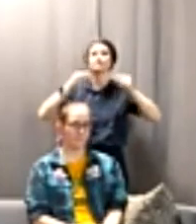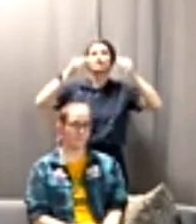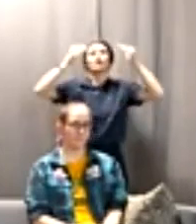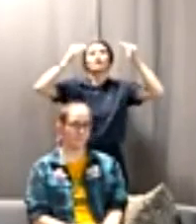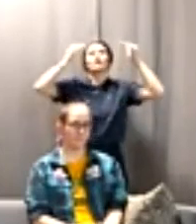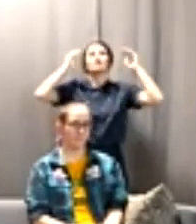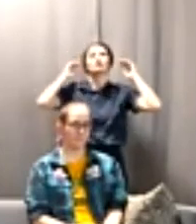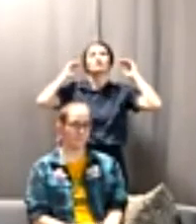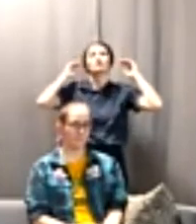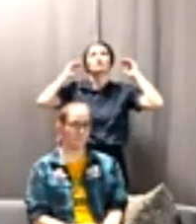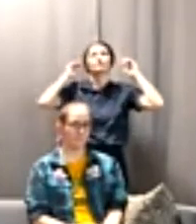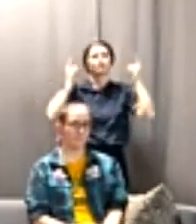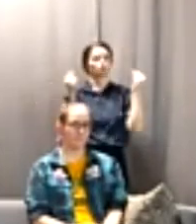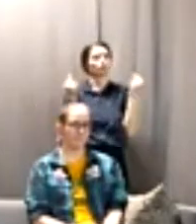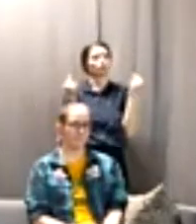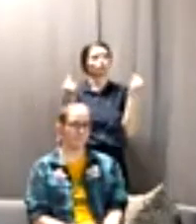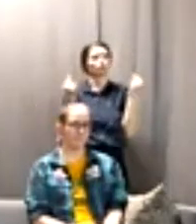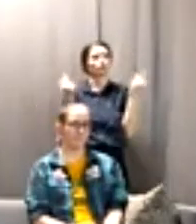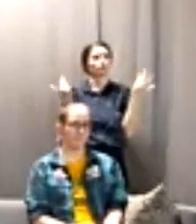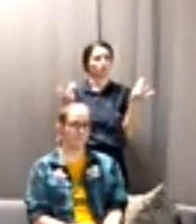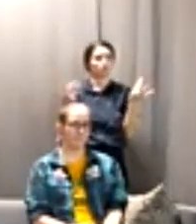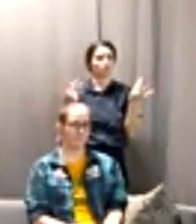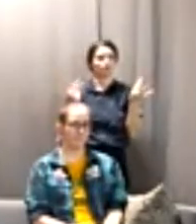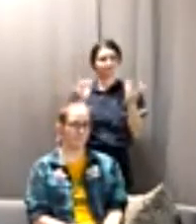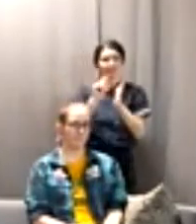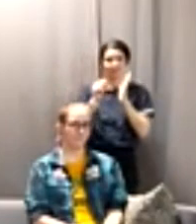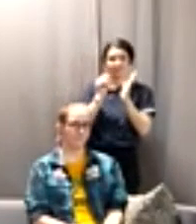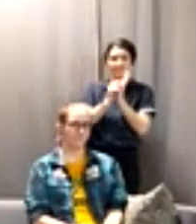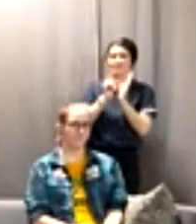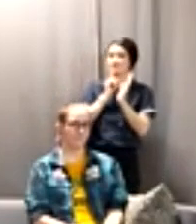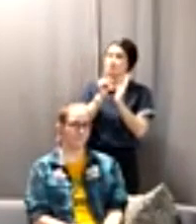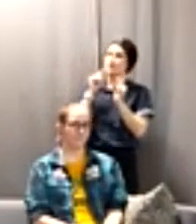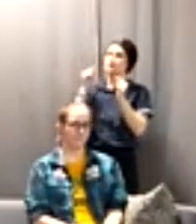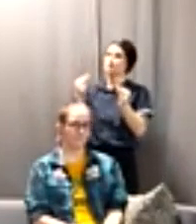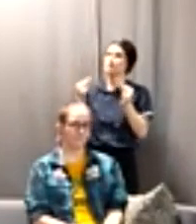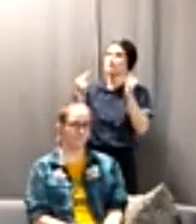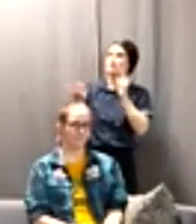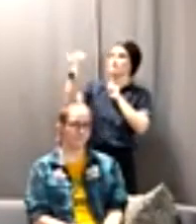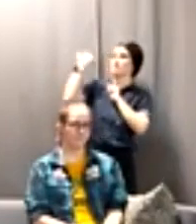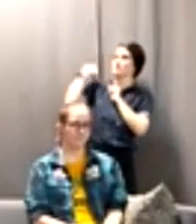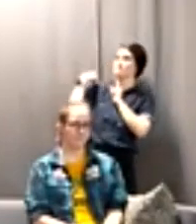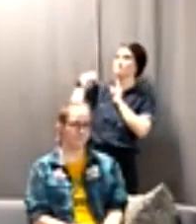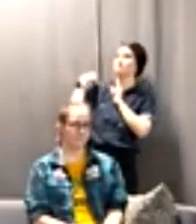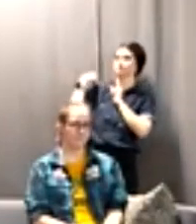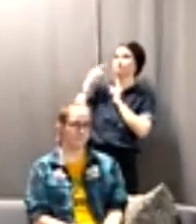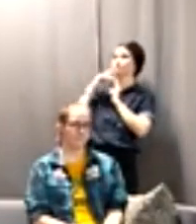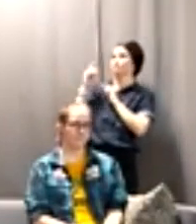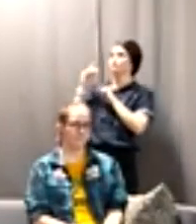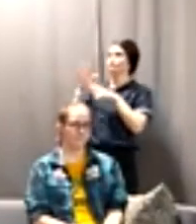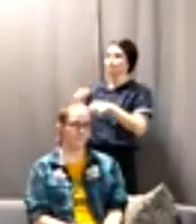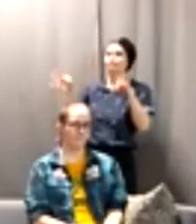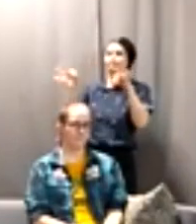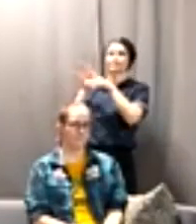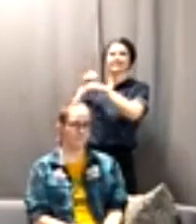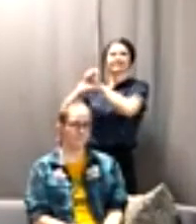what's something that you wish you knew at the time when the struggle was at your peak that you want the younger generation to know?